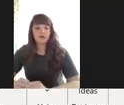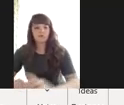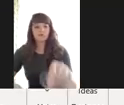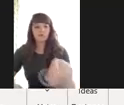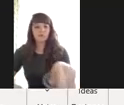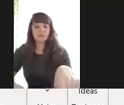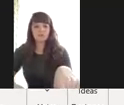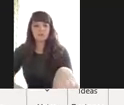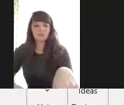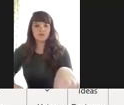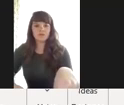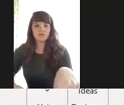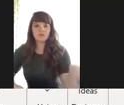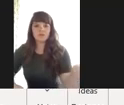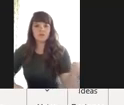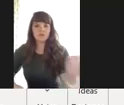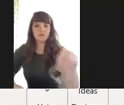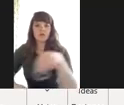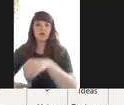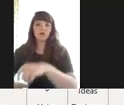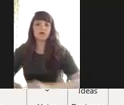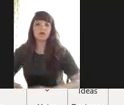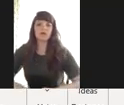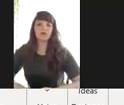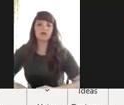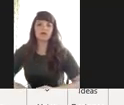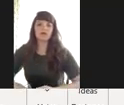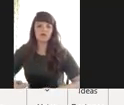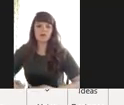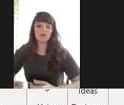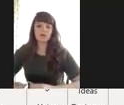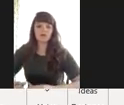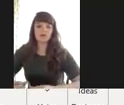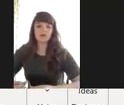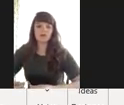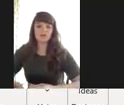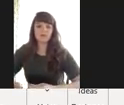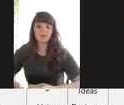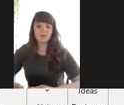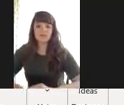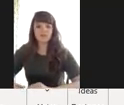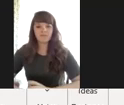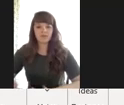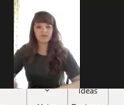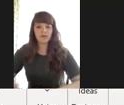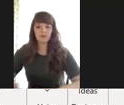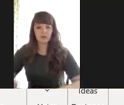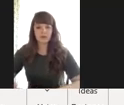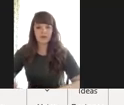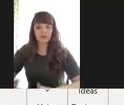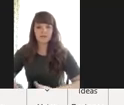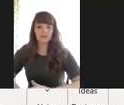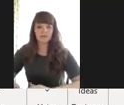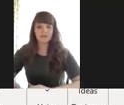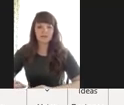Well, can people read this, though? Yes, we're sharing the screen. That's what I'm trying to say. Okay. Well, this is my first time. You know how